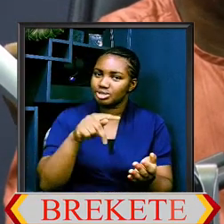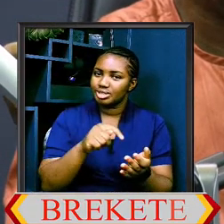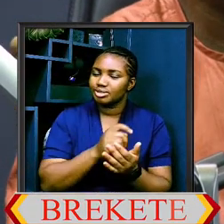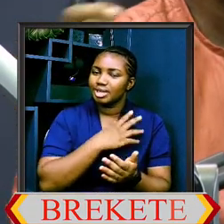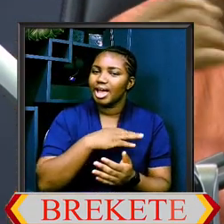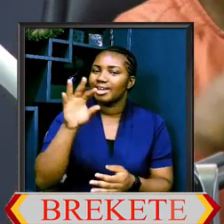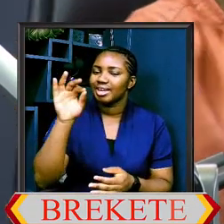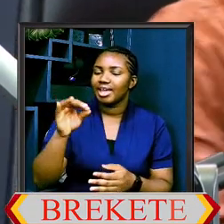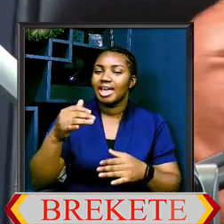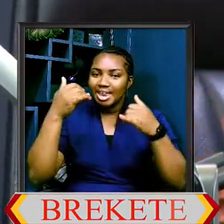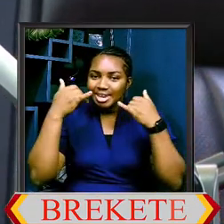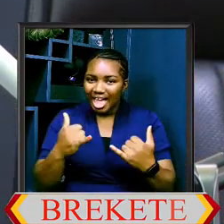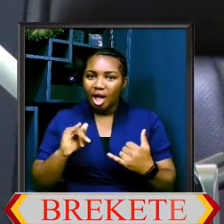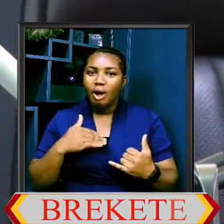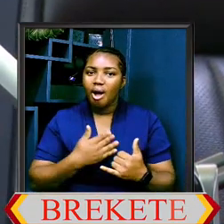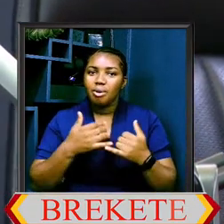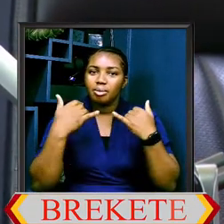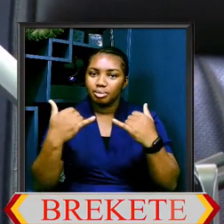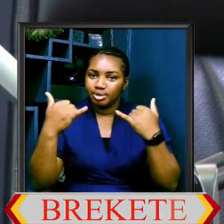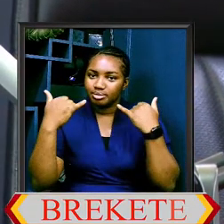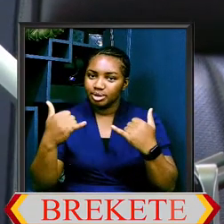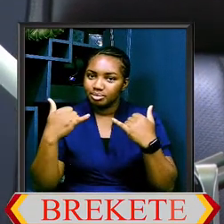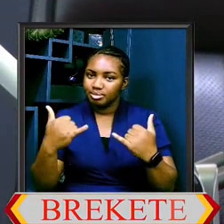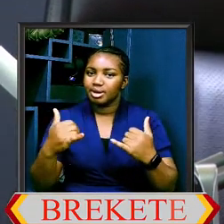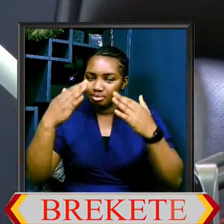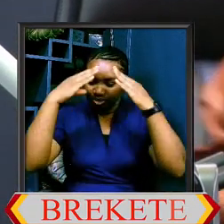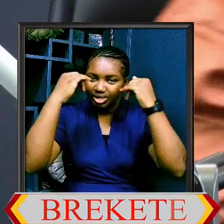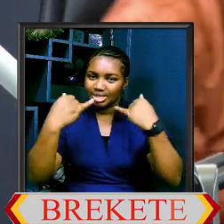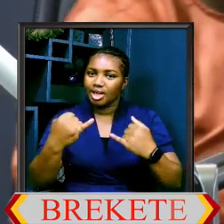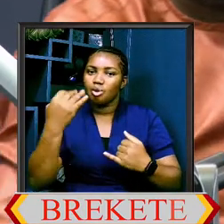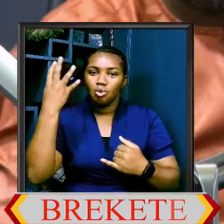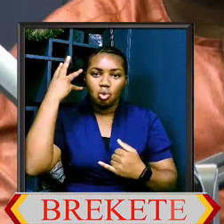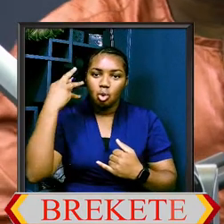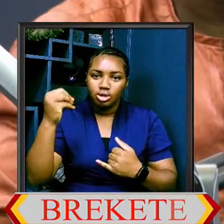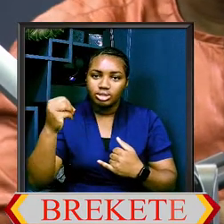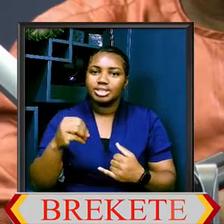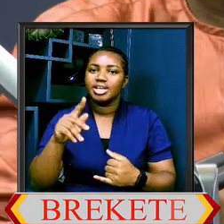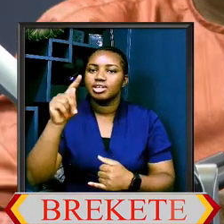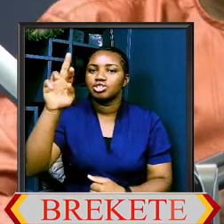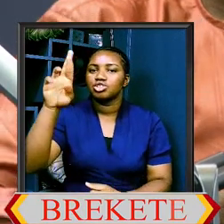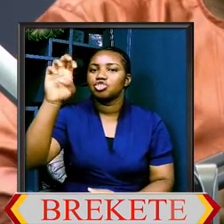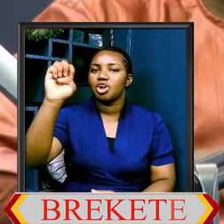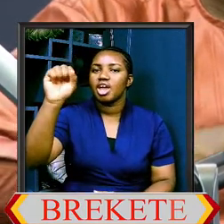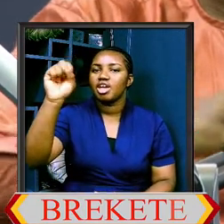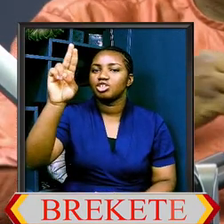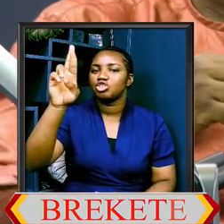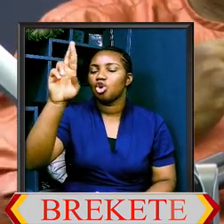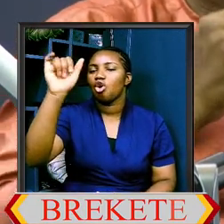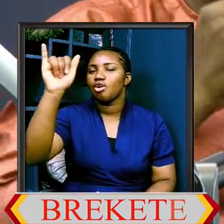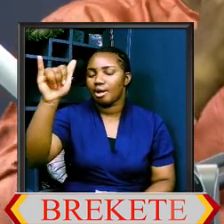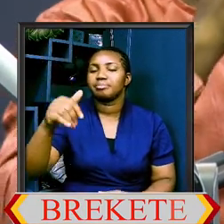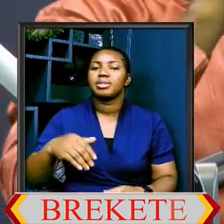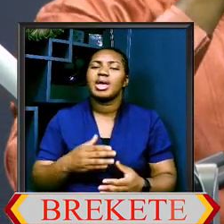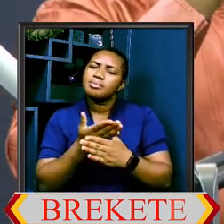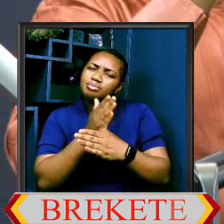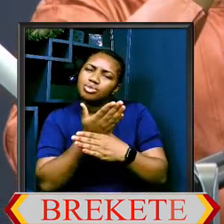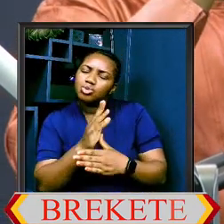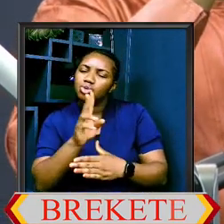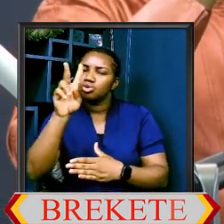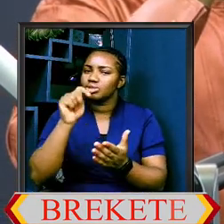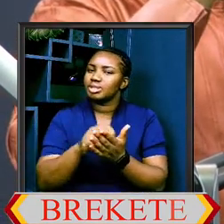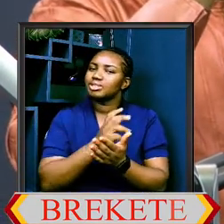Our president now emerged as treasurer at that time, sir. Mm-hmm. Between 2009 and